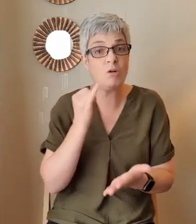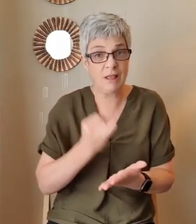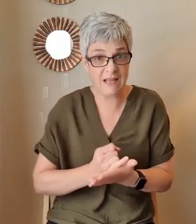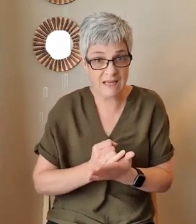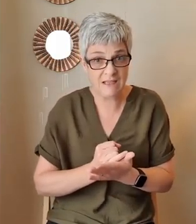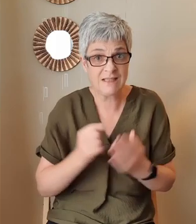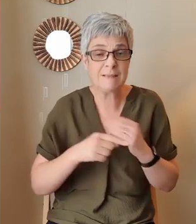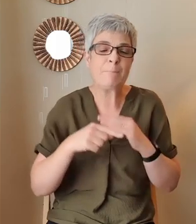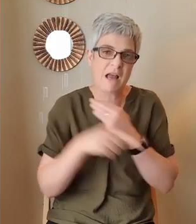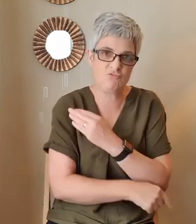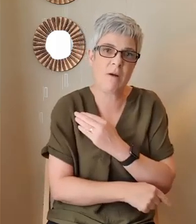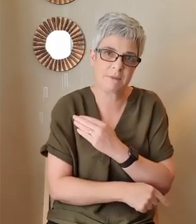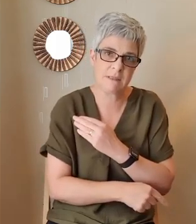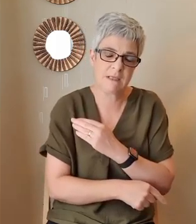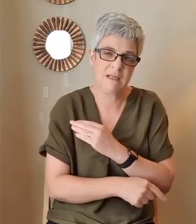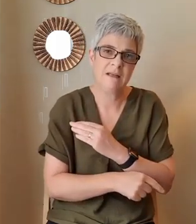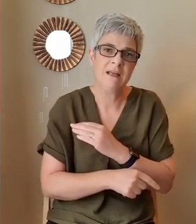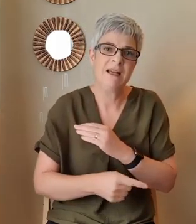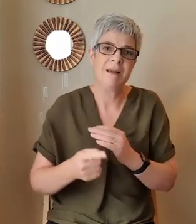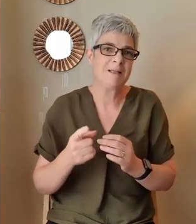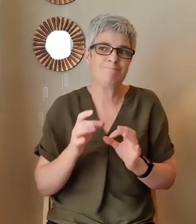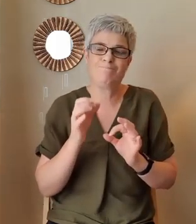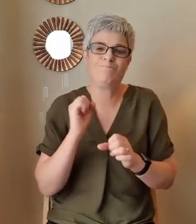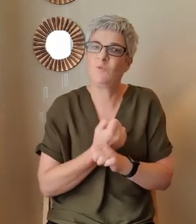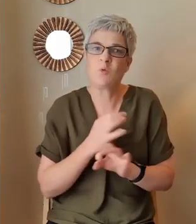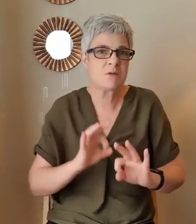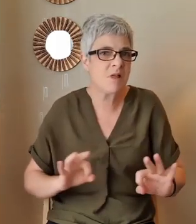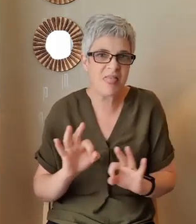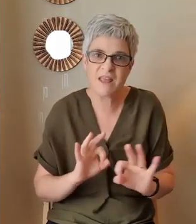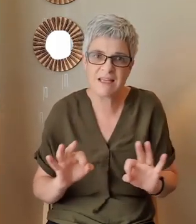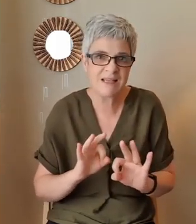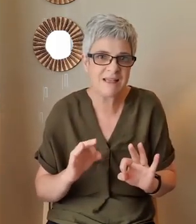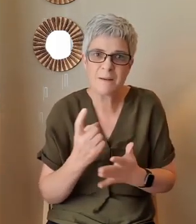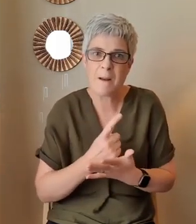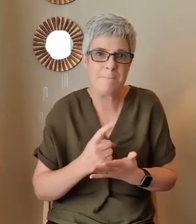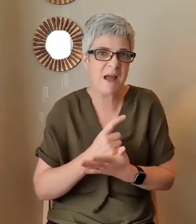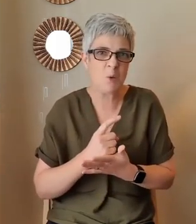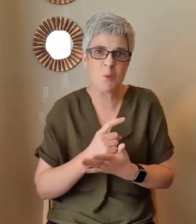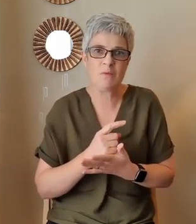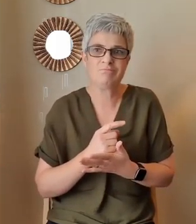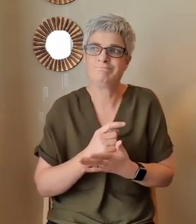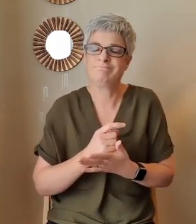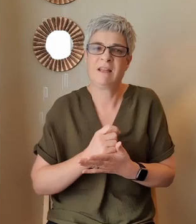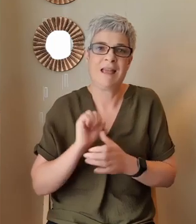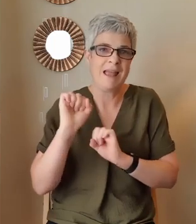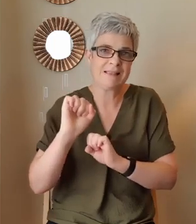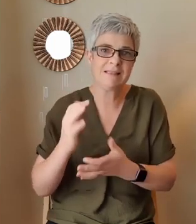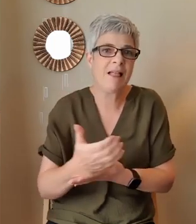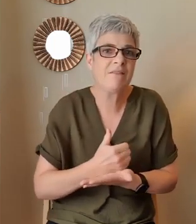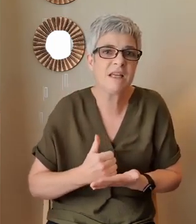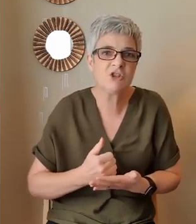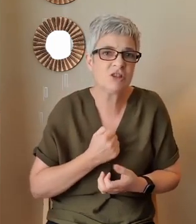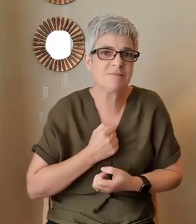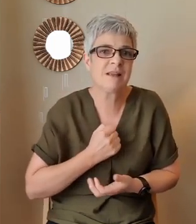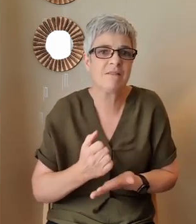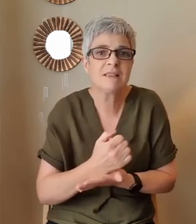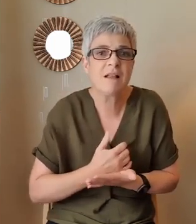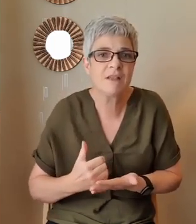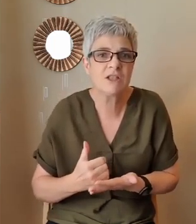Morally, he's bankrupt. He's impotent, unable to do anything about it to win his own salvation.